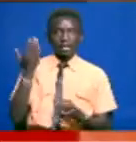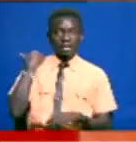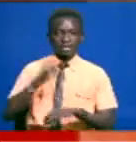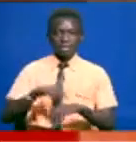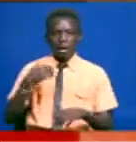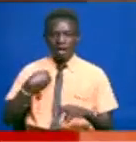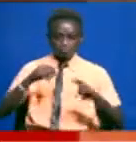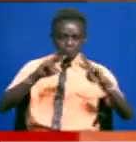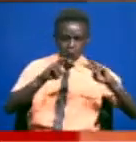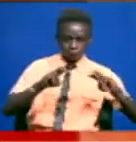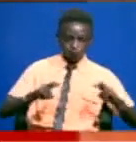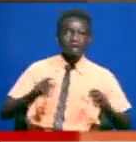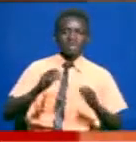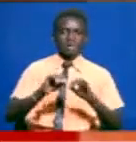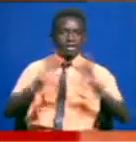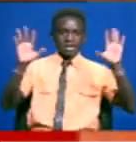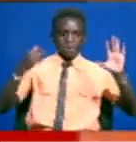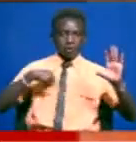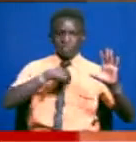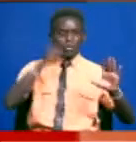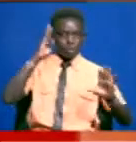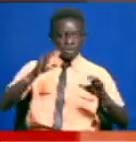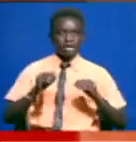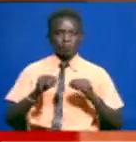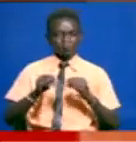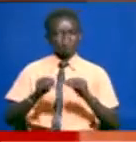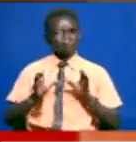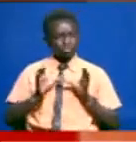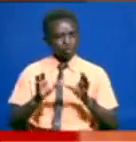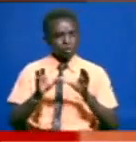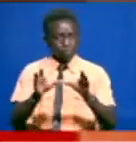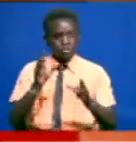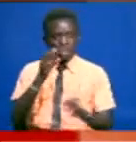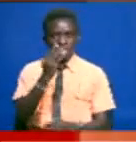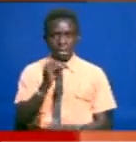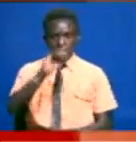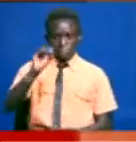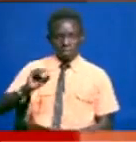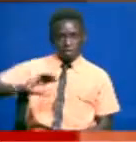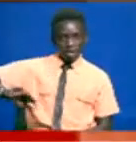clear we'll push to 30%, the remaining 30%, mm-hmm. to make sure we offer